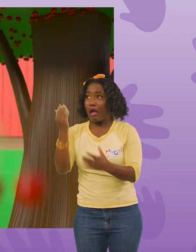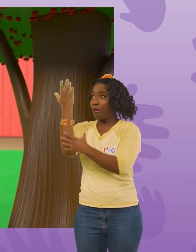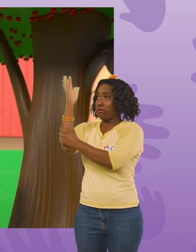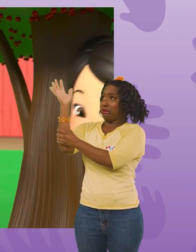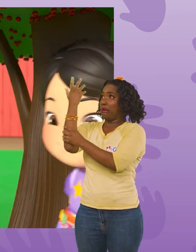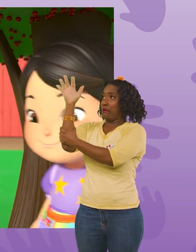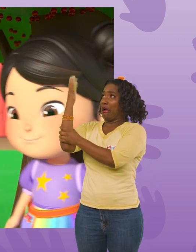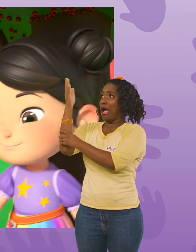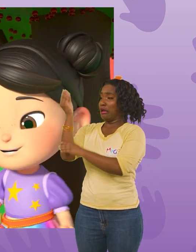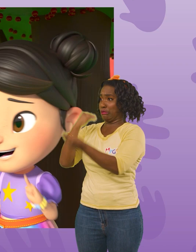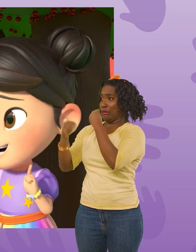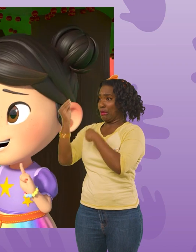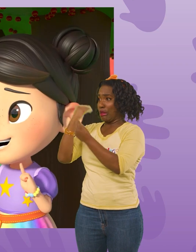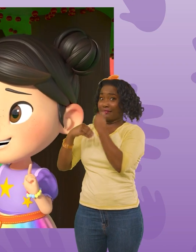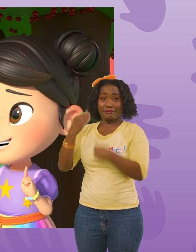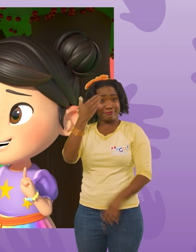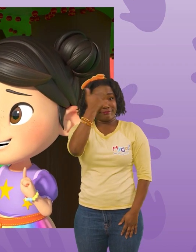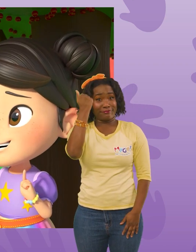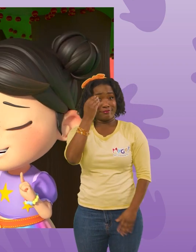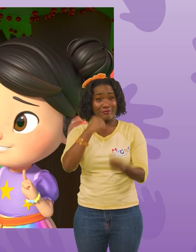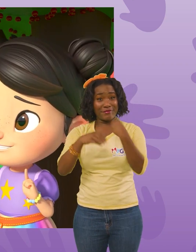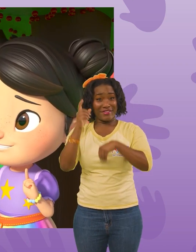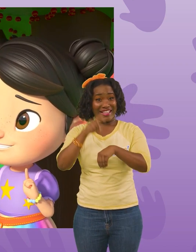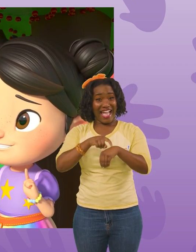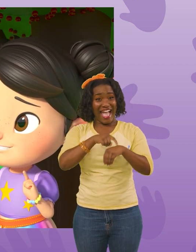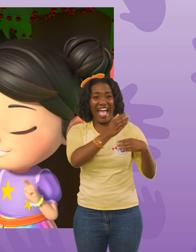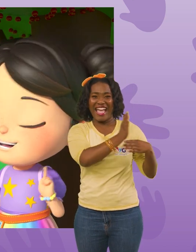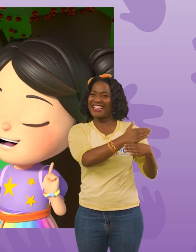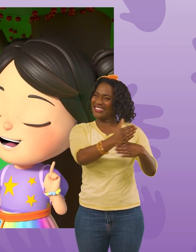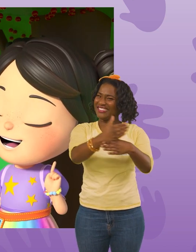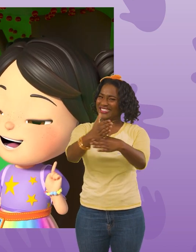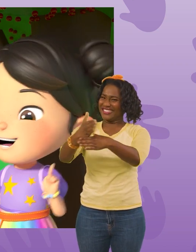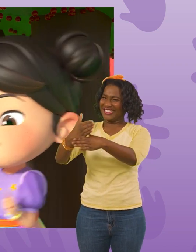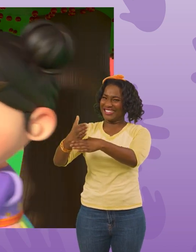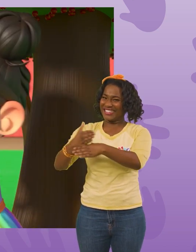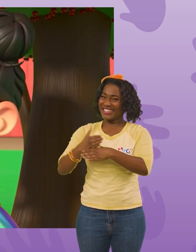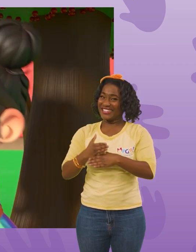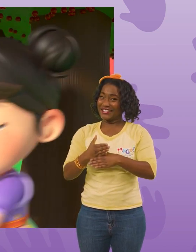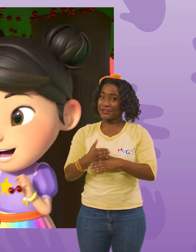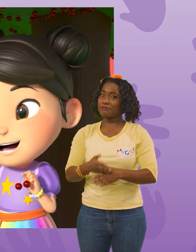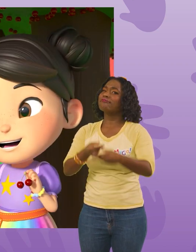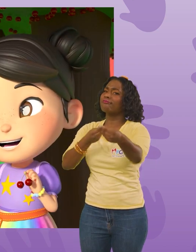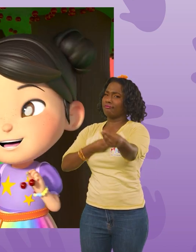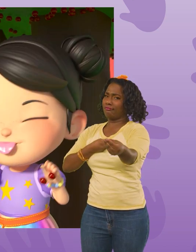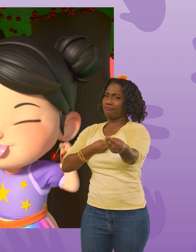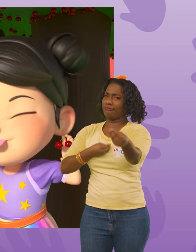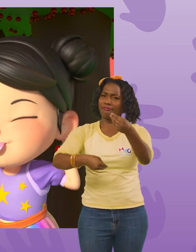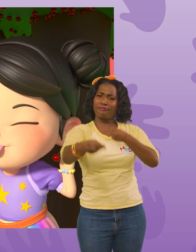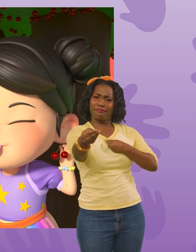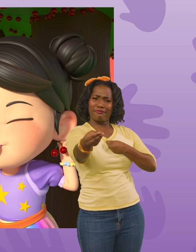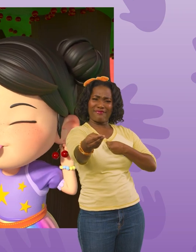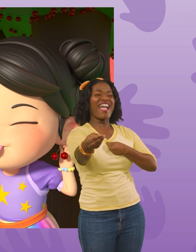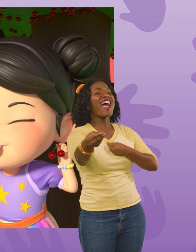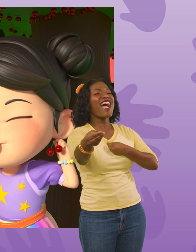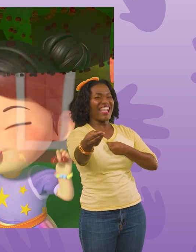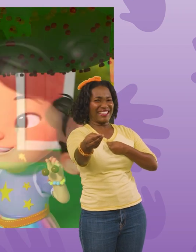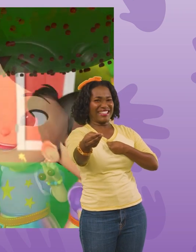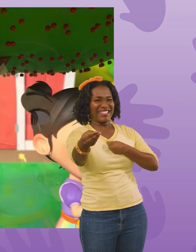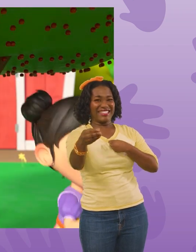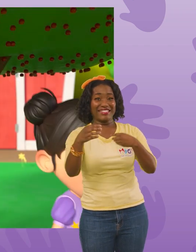tree so I can eat. Don't forget, at harvest time, we have to share. What's yours is